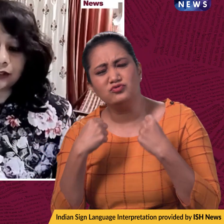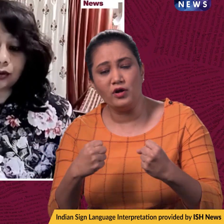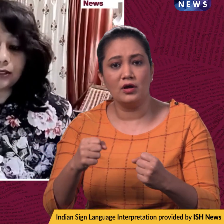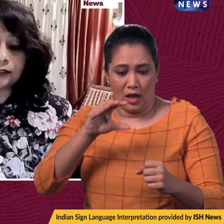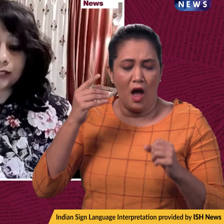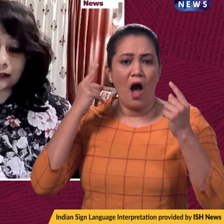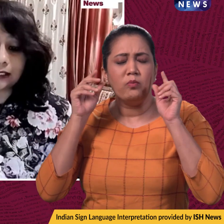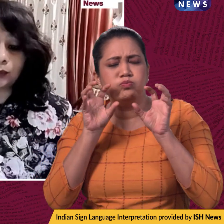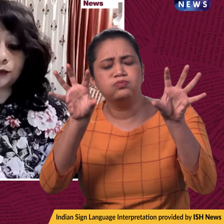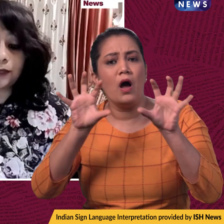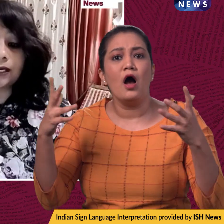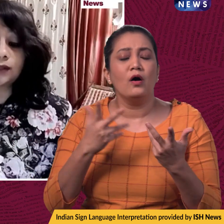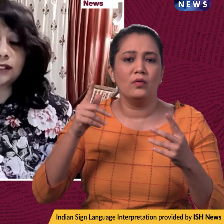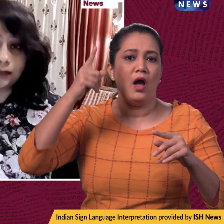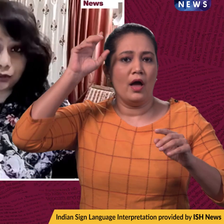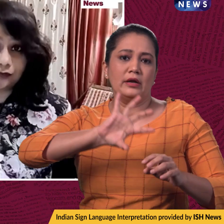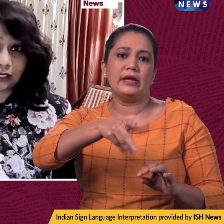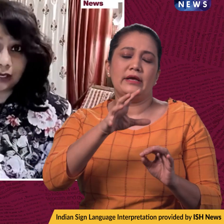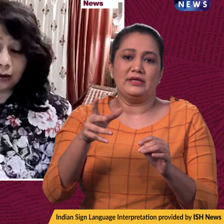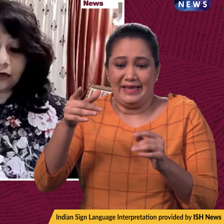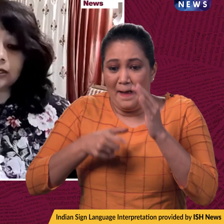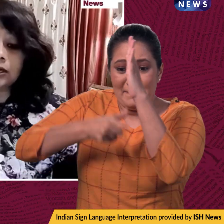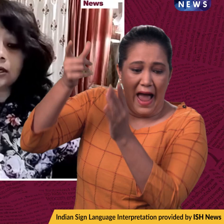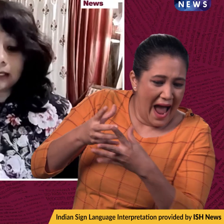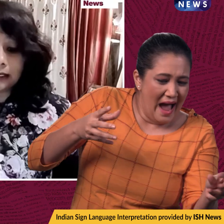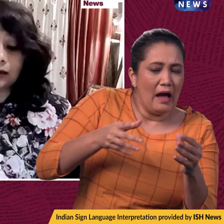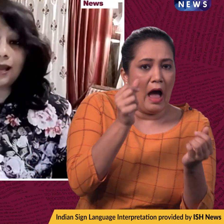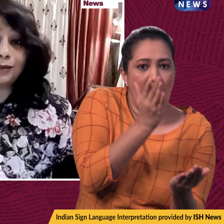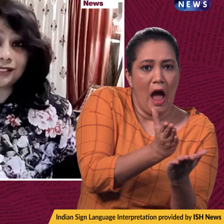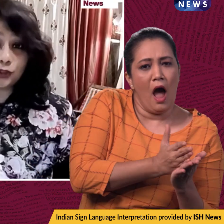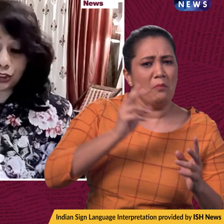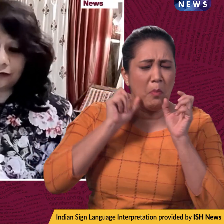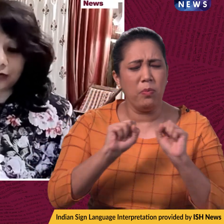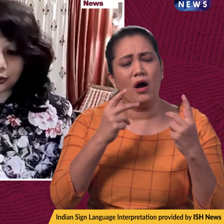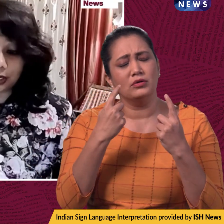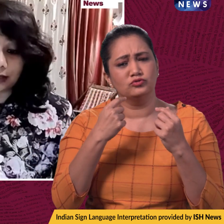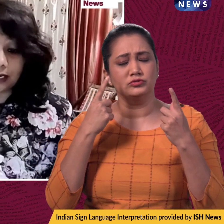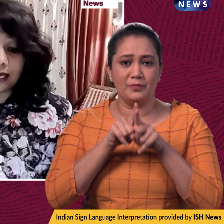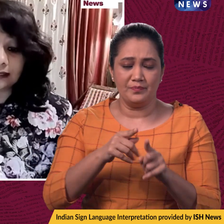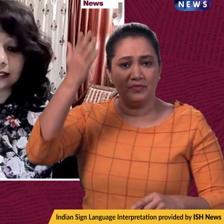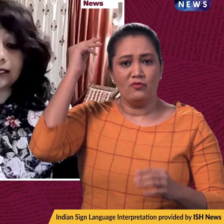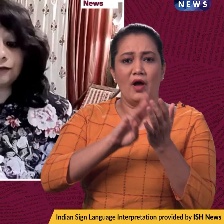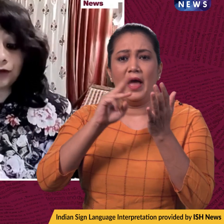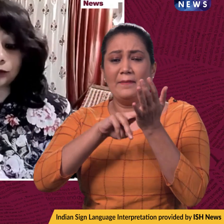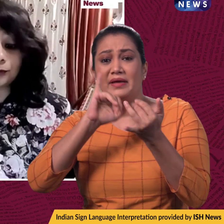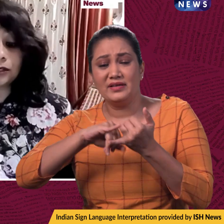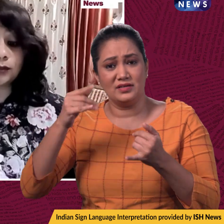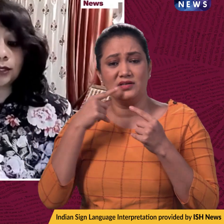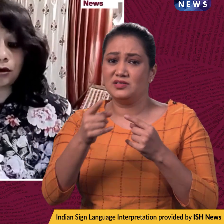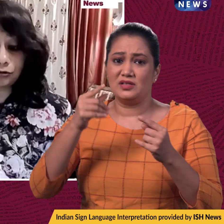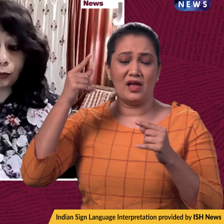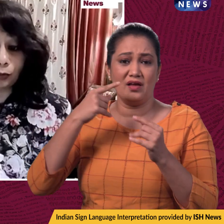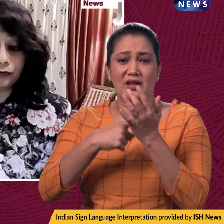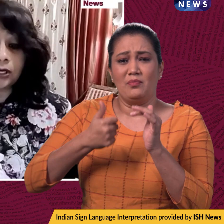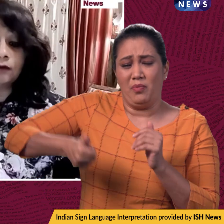were installed in a taxi and was played outside the Shiv Sena Bhavan. Earlier, MNS chief Raj Thackeray had said that if loudspeakers